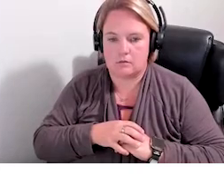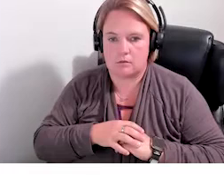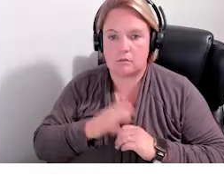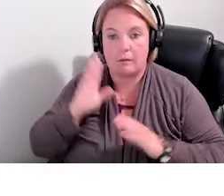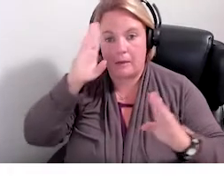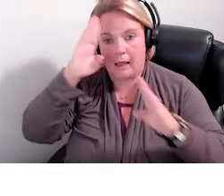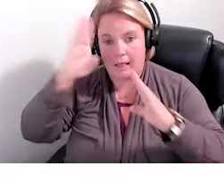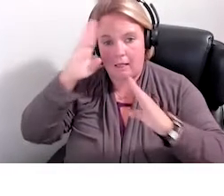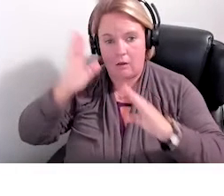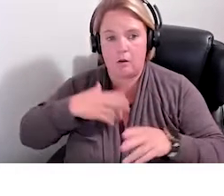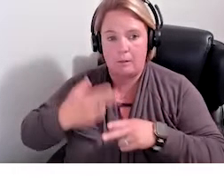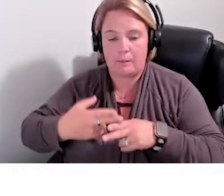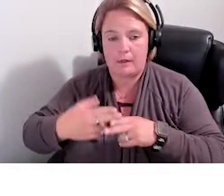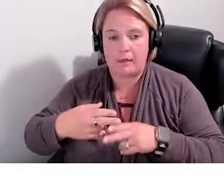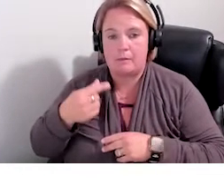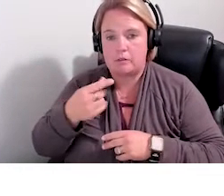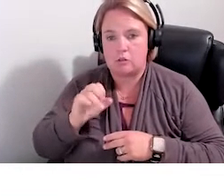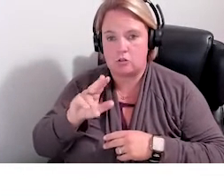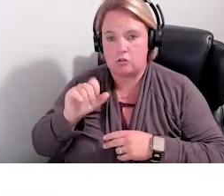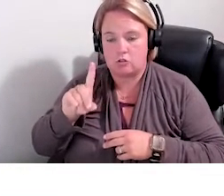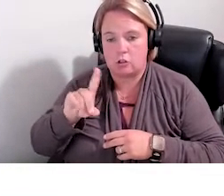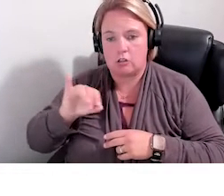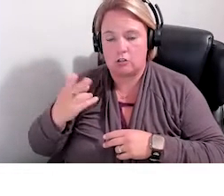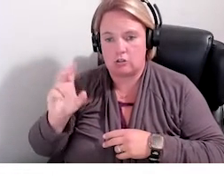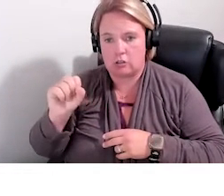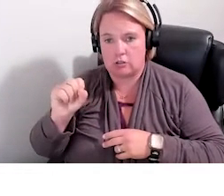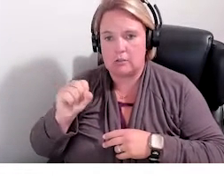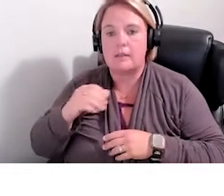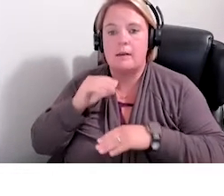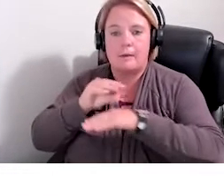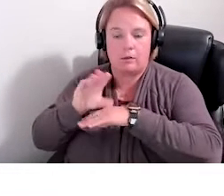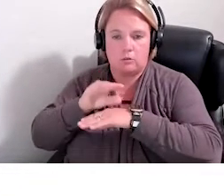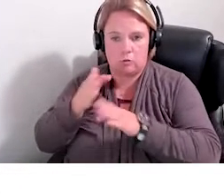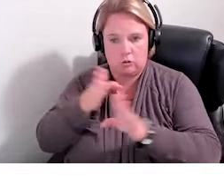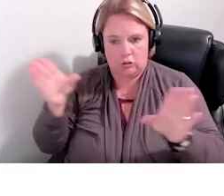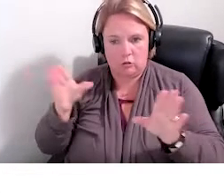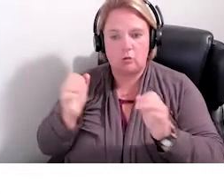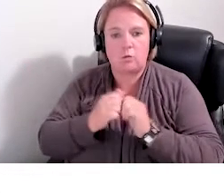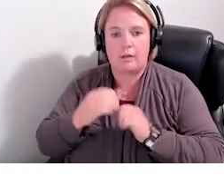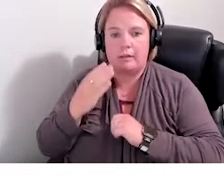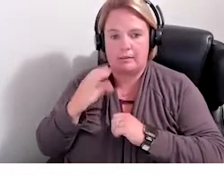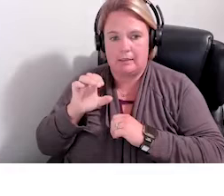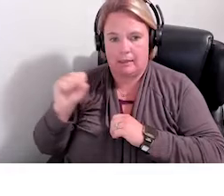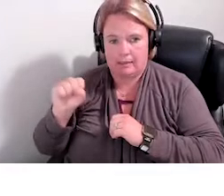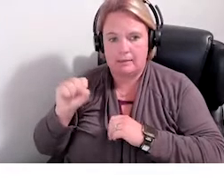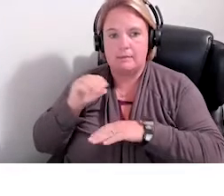Hello everyone. My name is Gerard Johnson. I'm a counselor with General Counseling with the CES pathway.